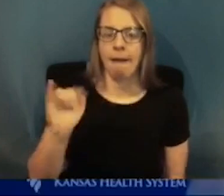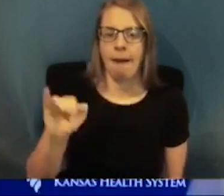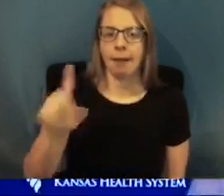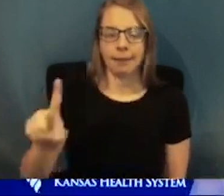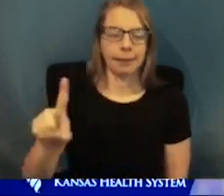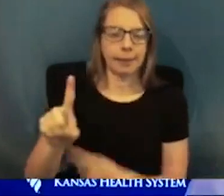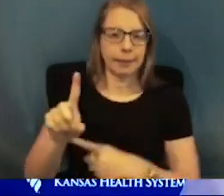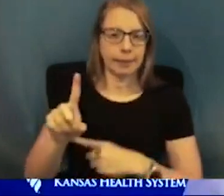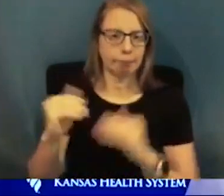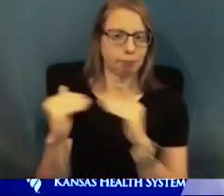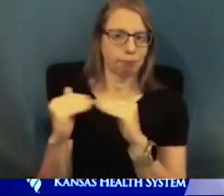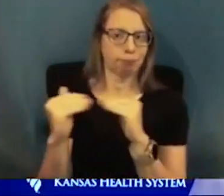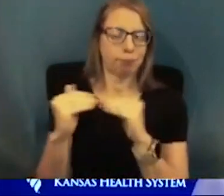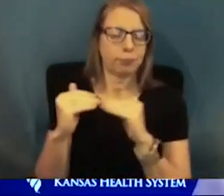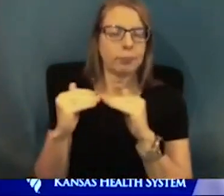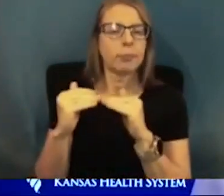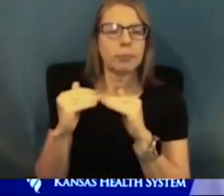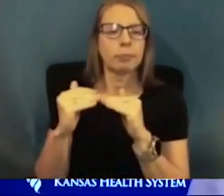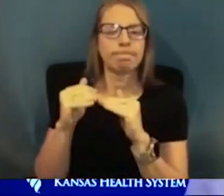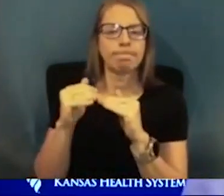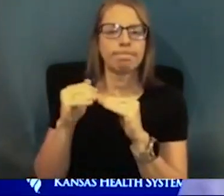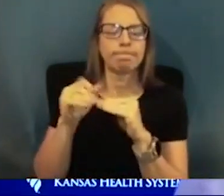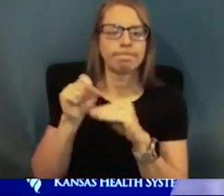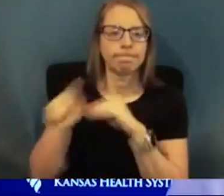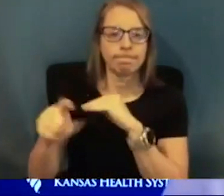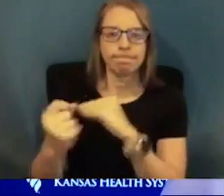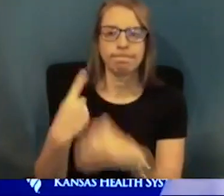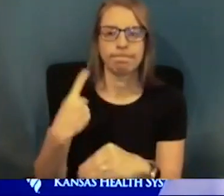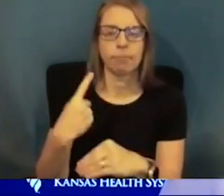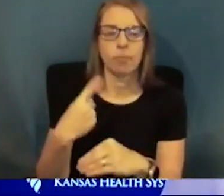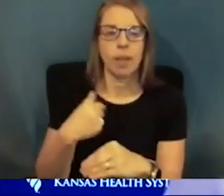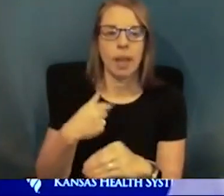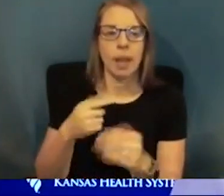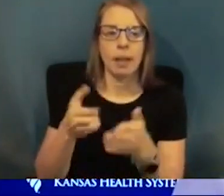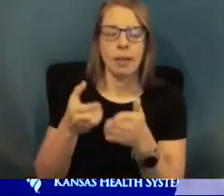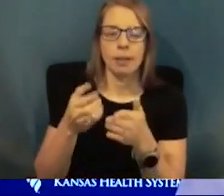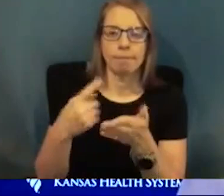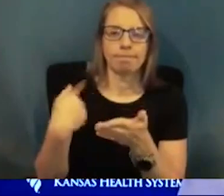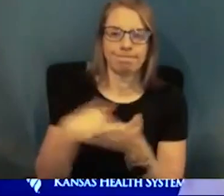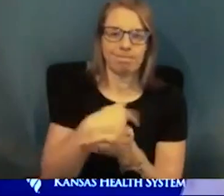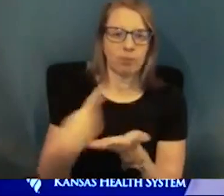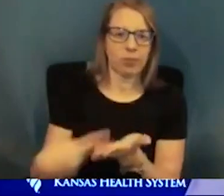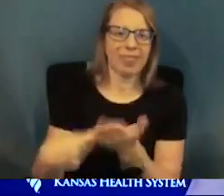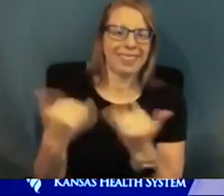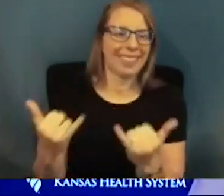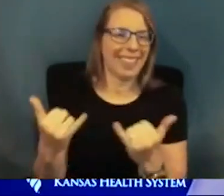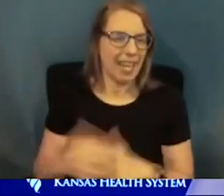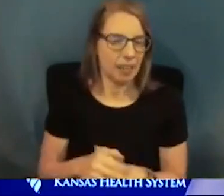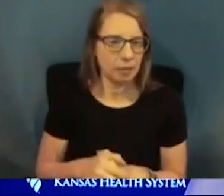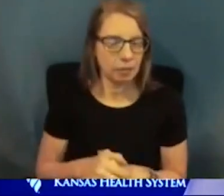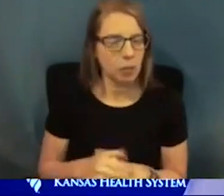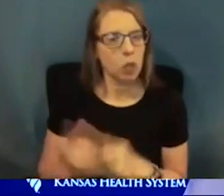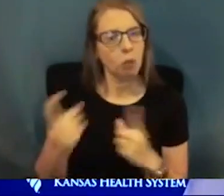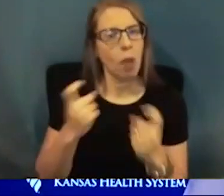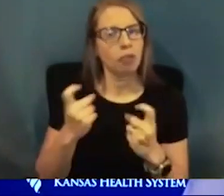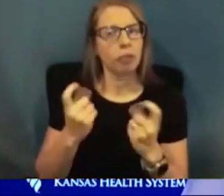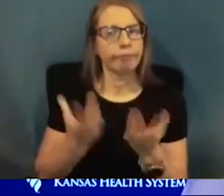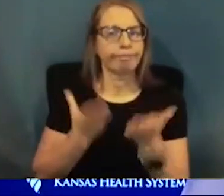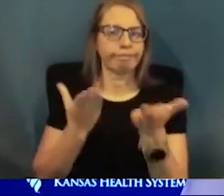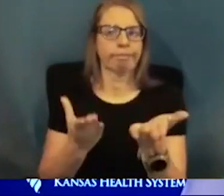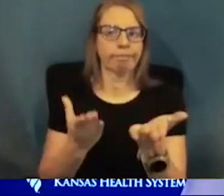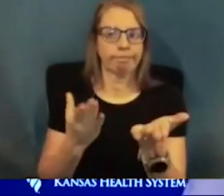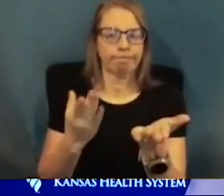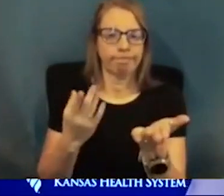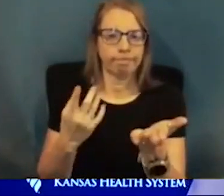that deal with other immunosuppressed patients about that today. That has been a question that has also come up the last 1 to